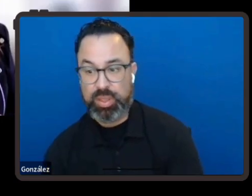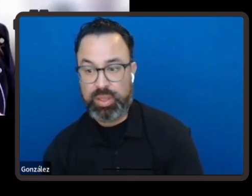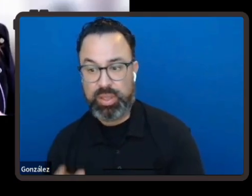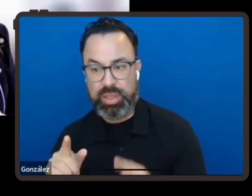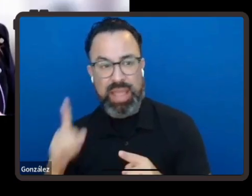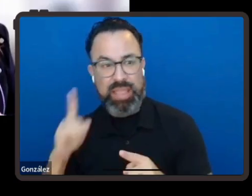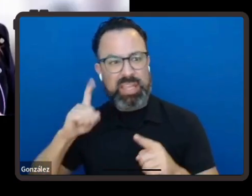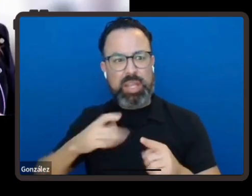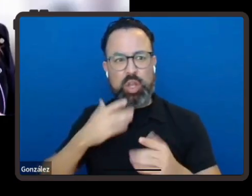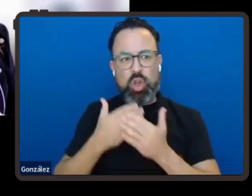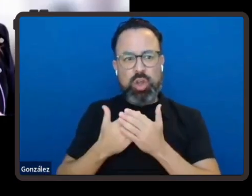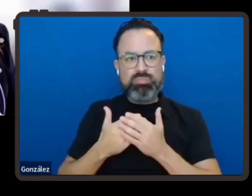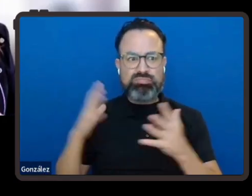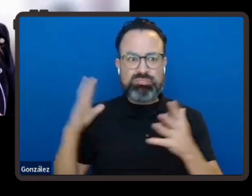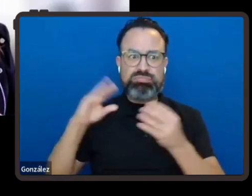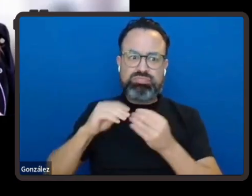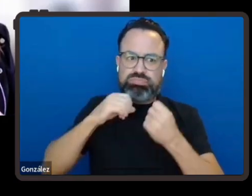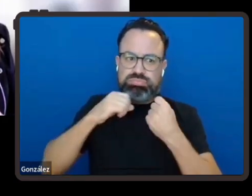2,000 when they're